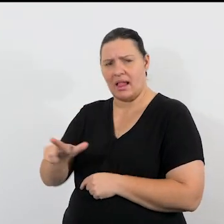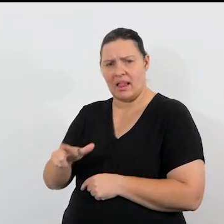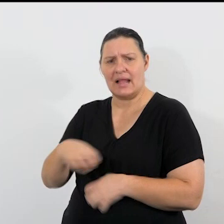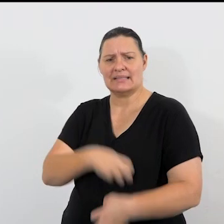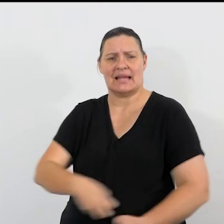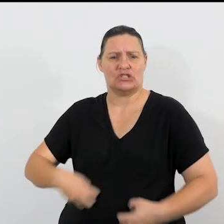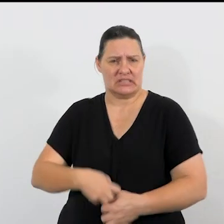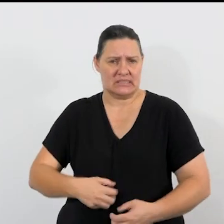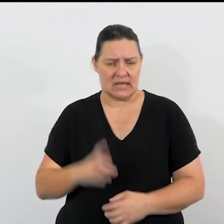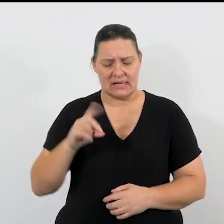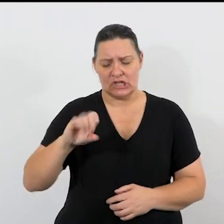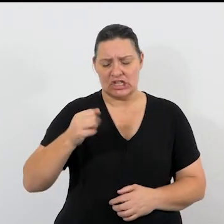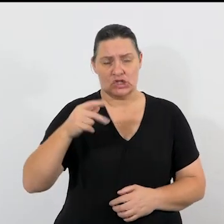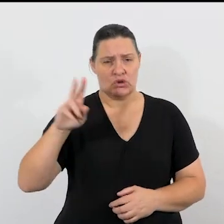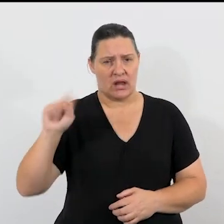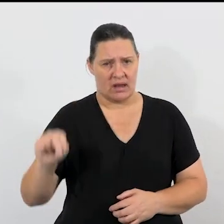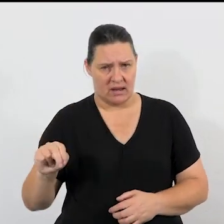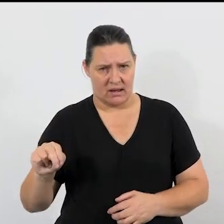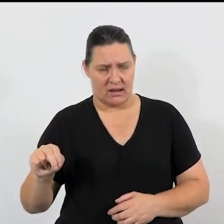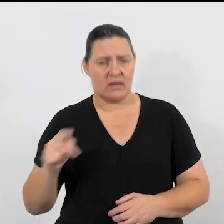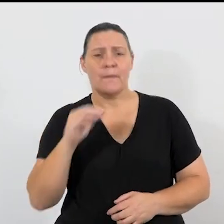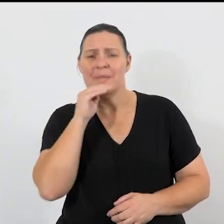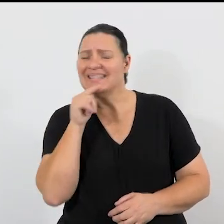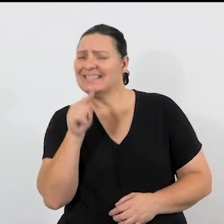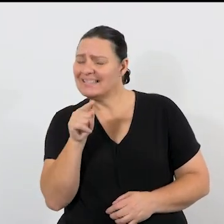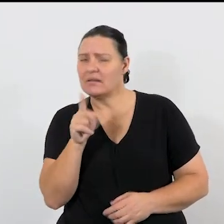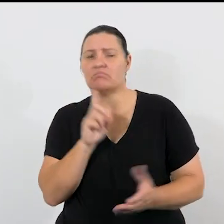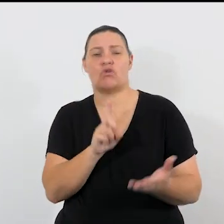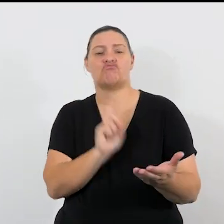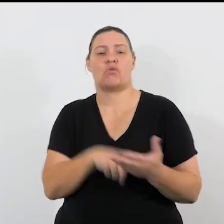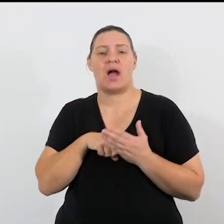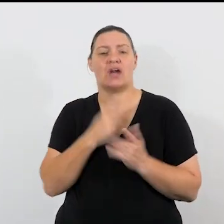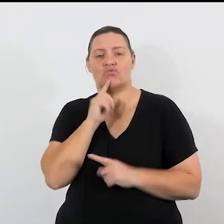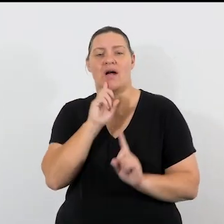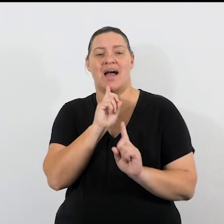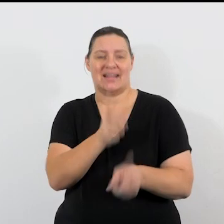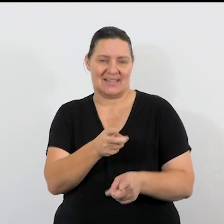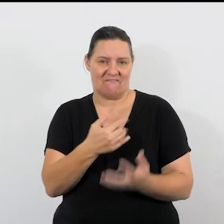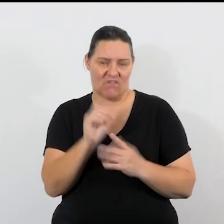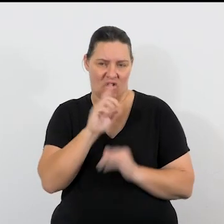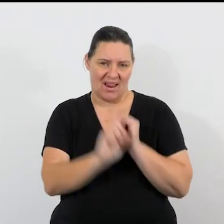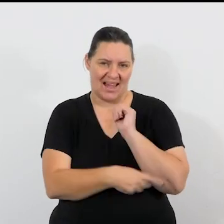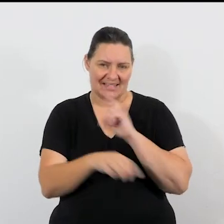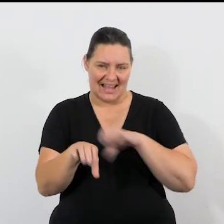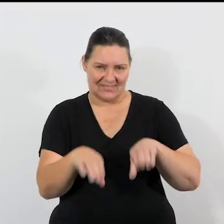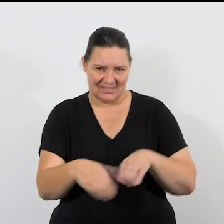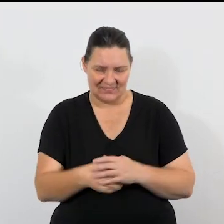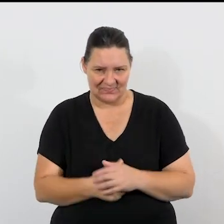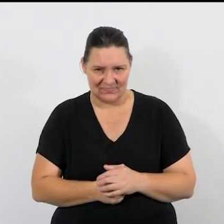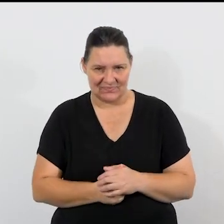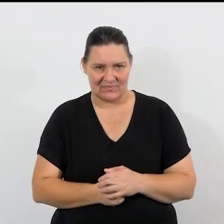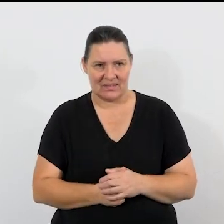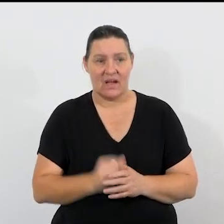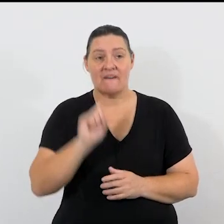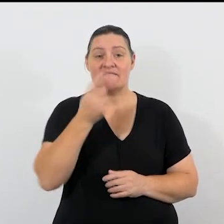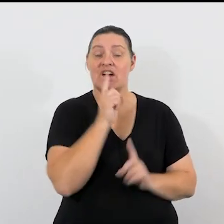chemical digestion. So those are the questions that we are required to answer for this last activity.